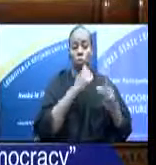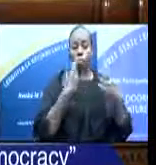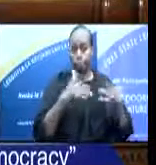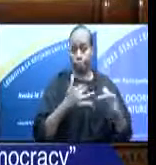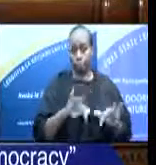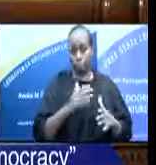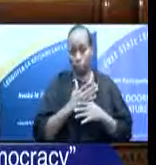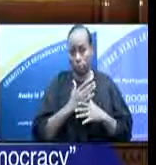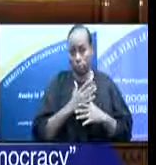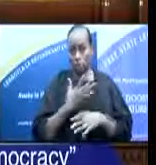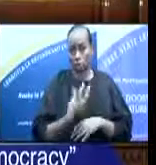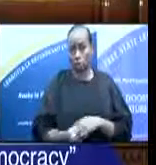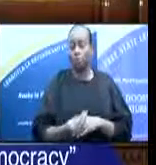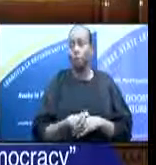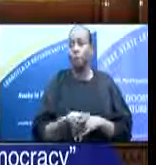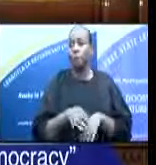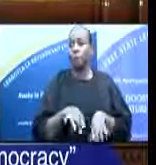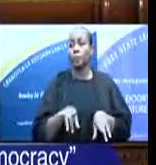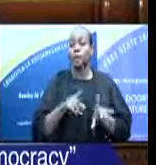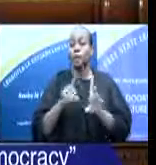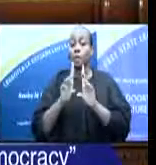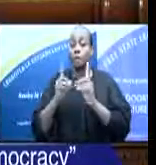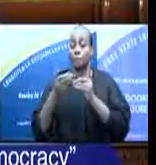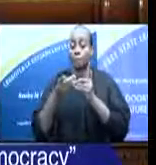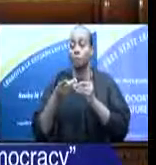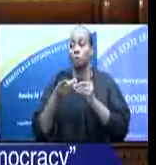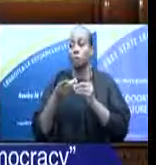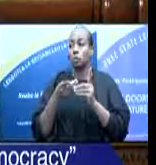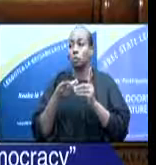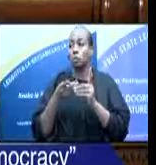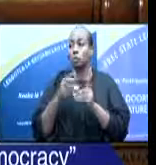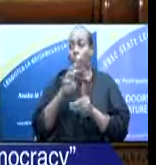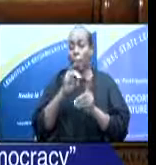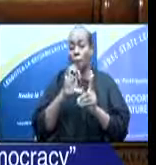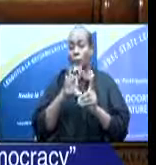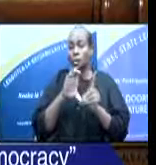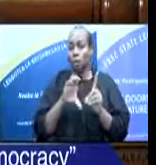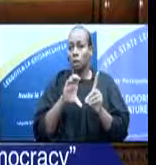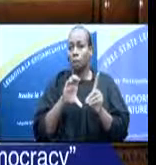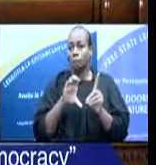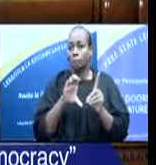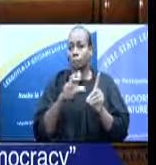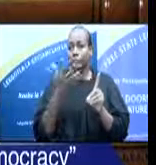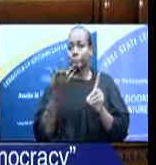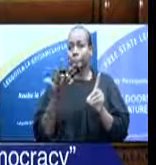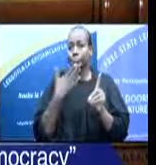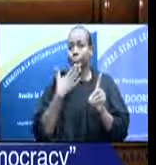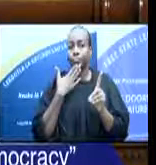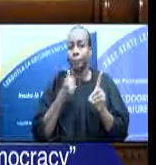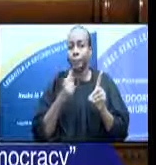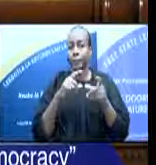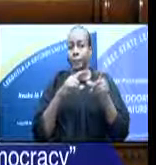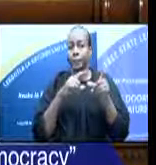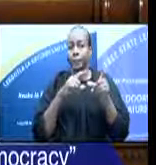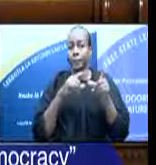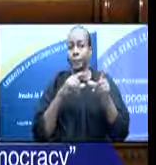with. The department. Honorable MEC, may I please